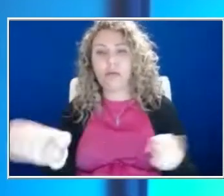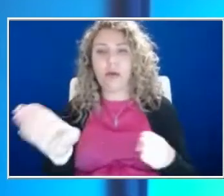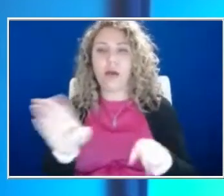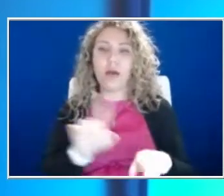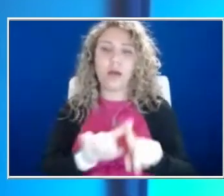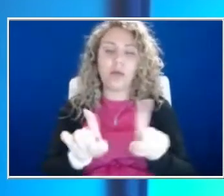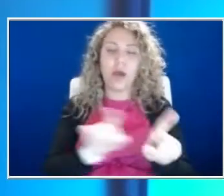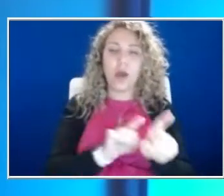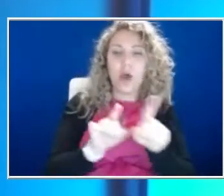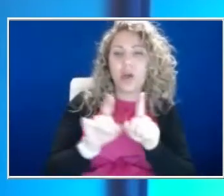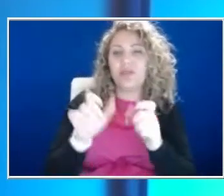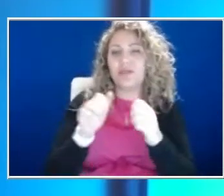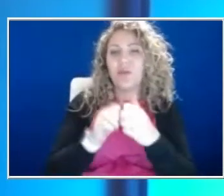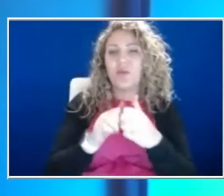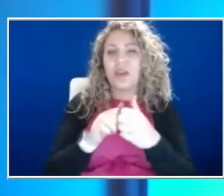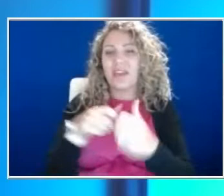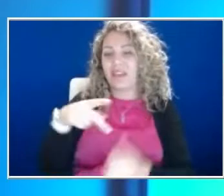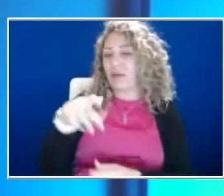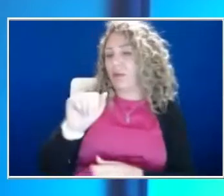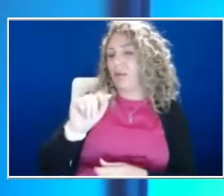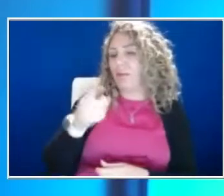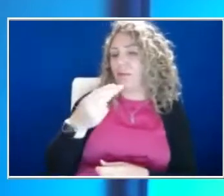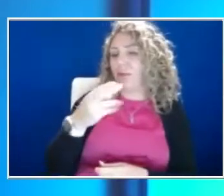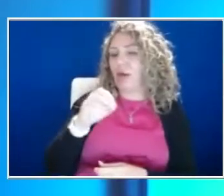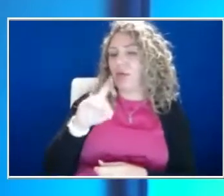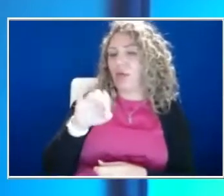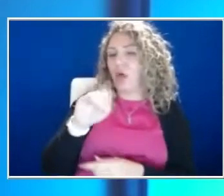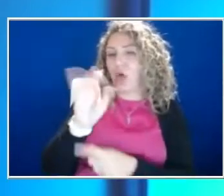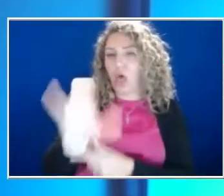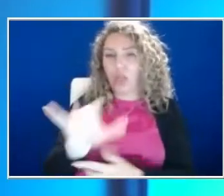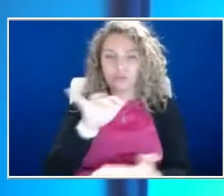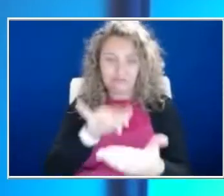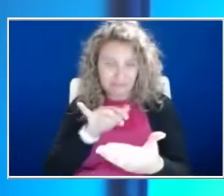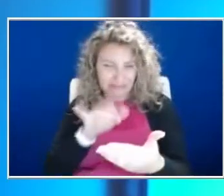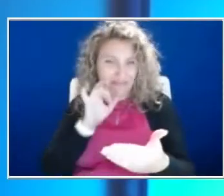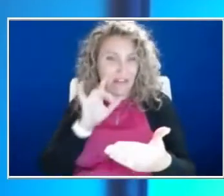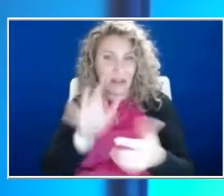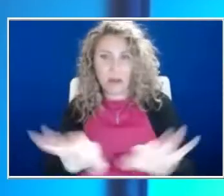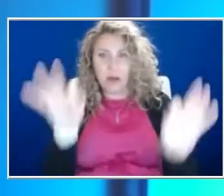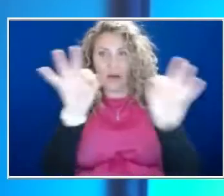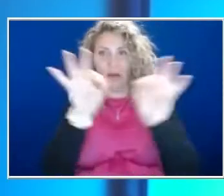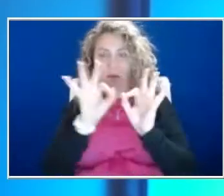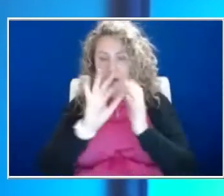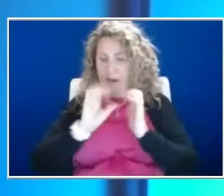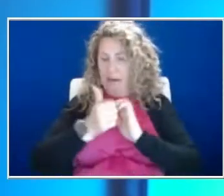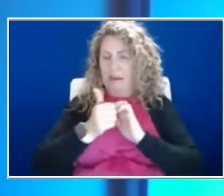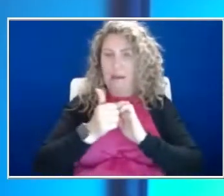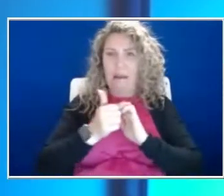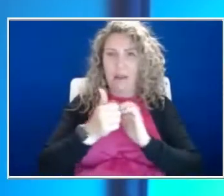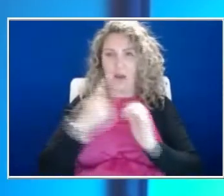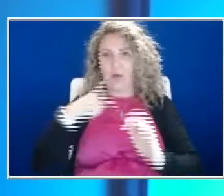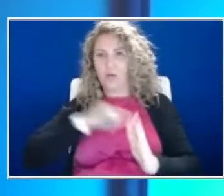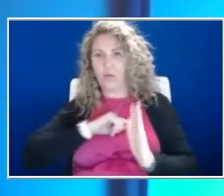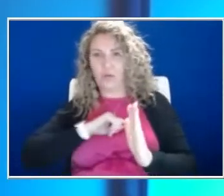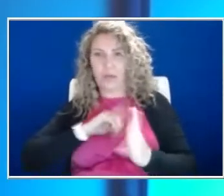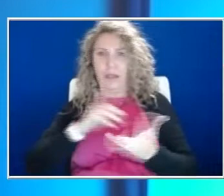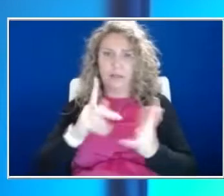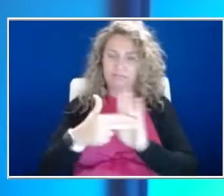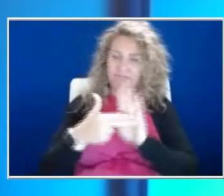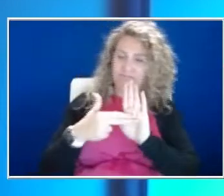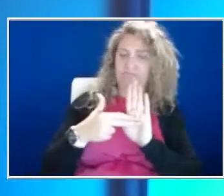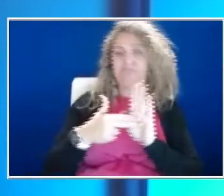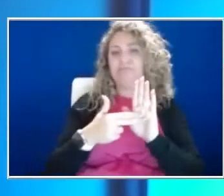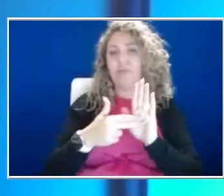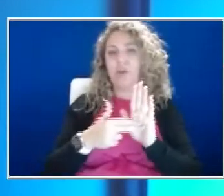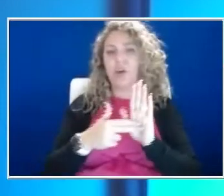pathology. Pathology is so incredibly important. That is the foundation on which how we build breast cancer treatment today. And by